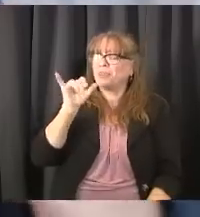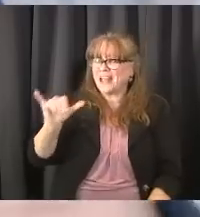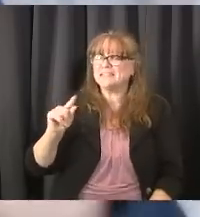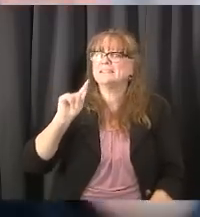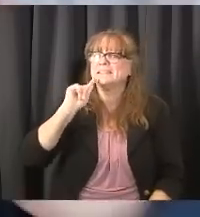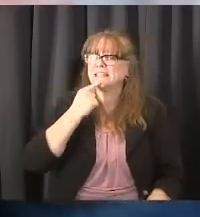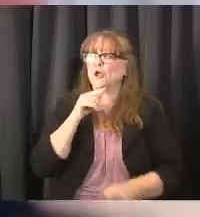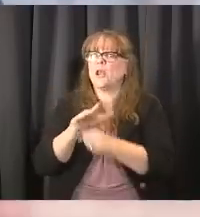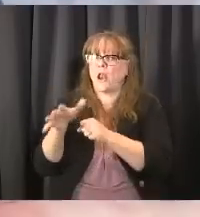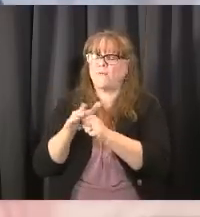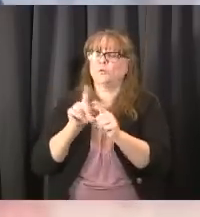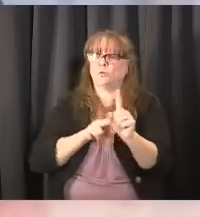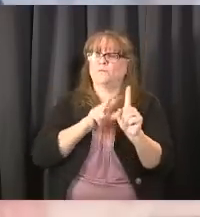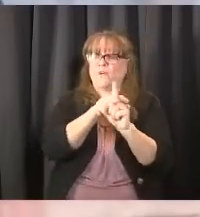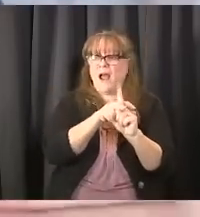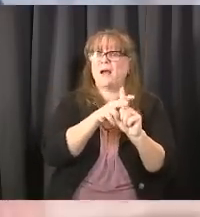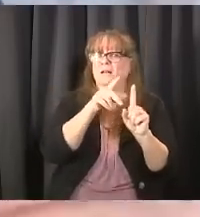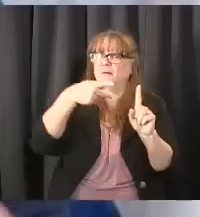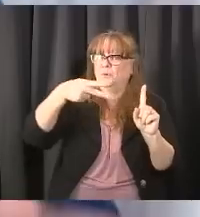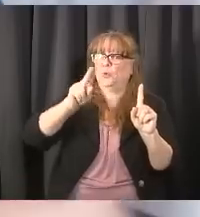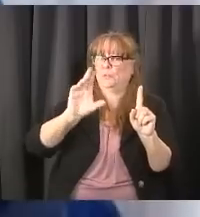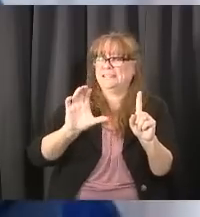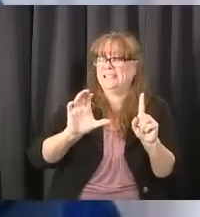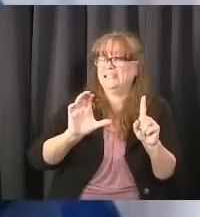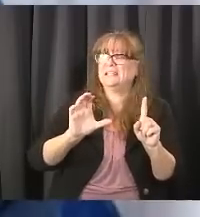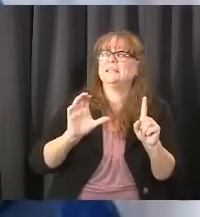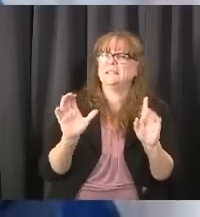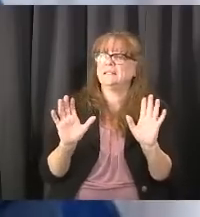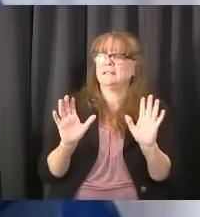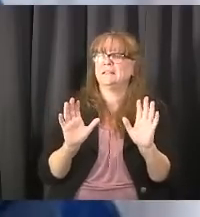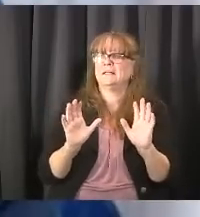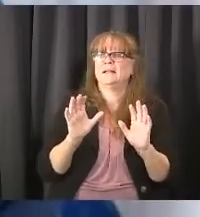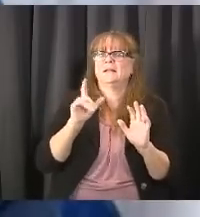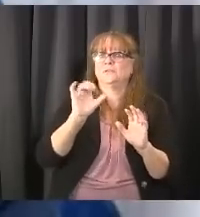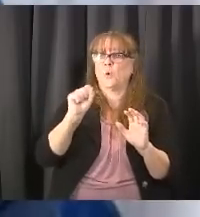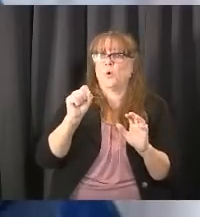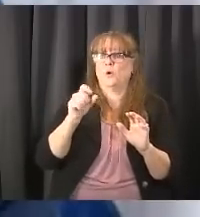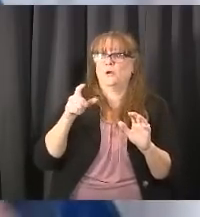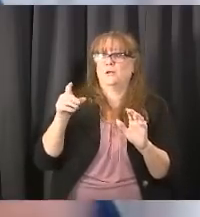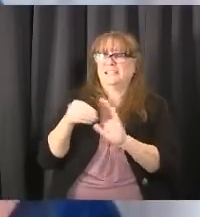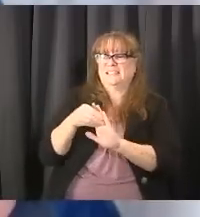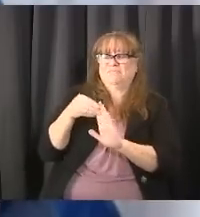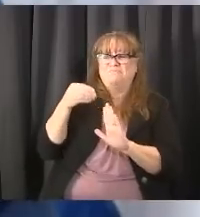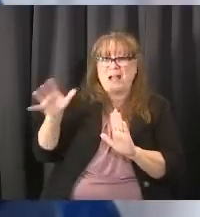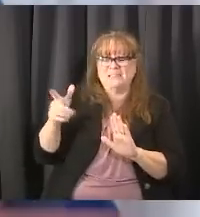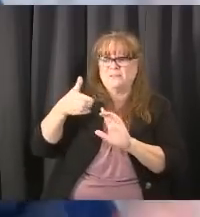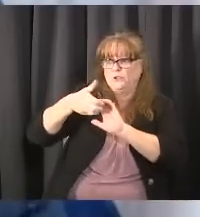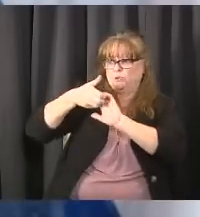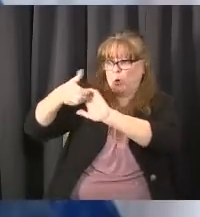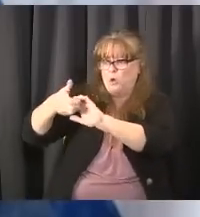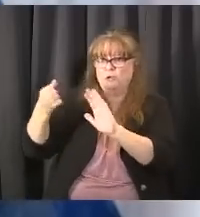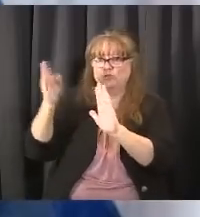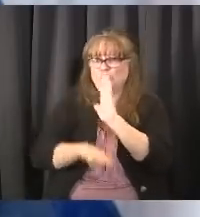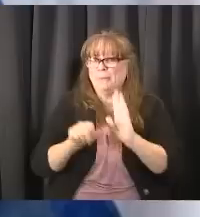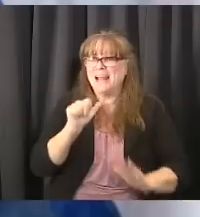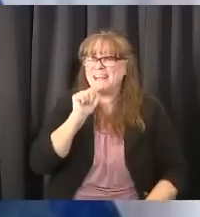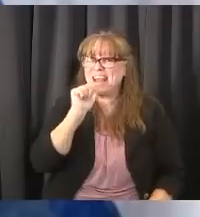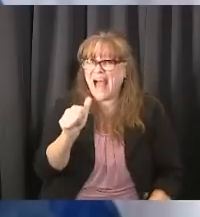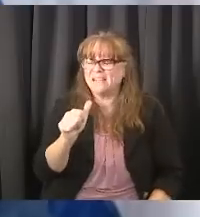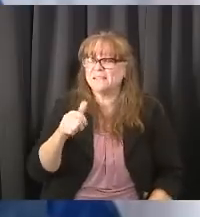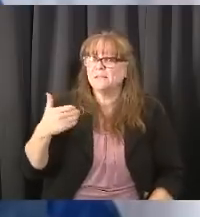have to pay hundreds of dollars just to get their car back. And it's inappropriate, and we'll take whatever steps